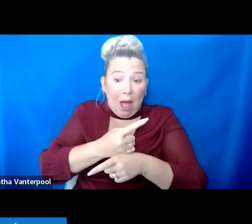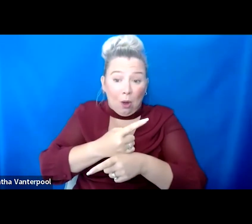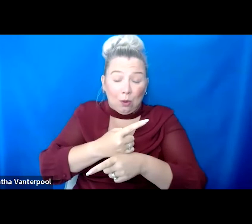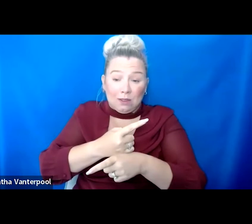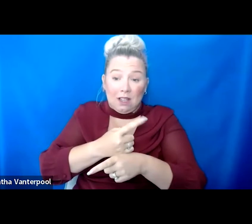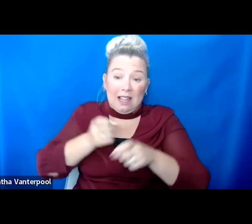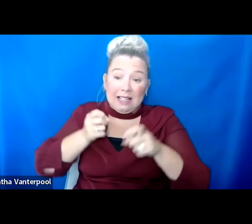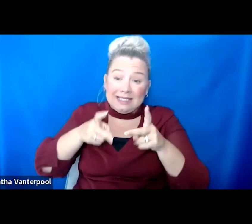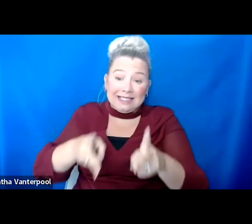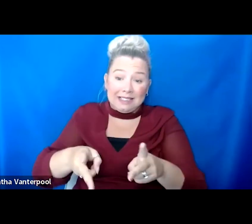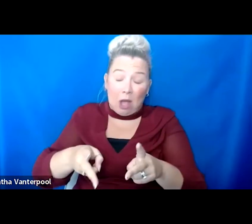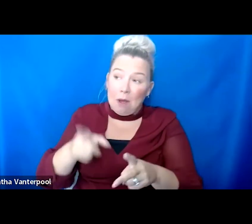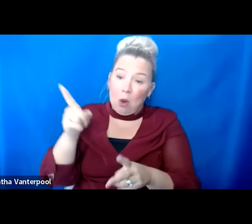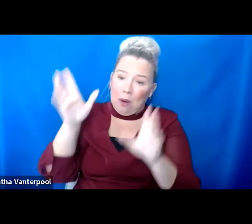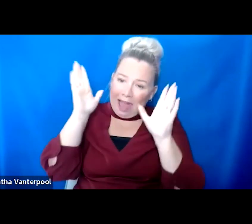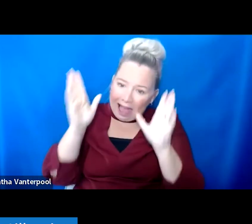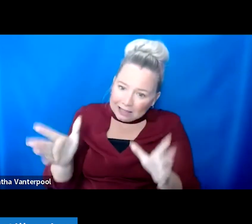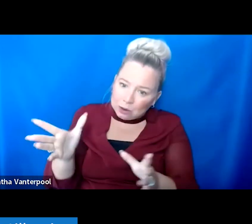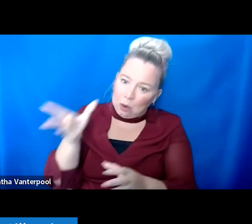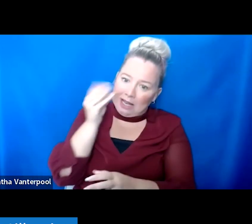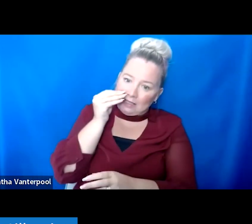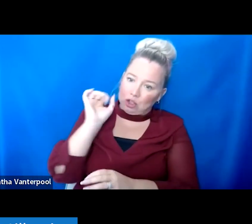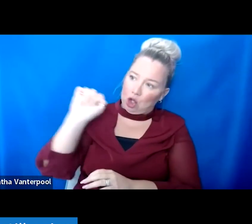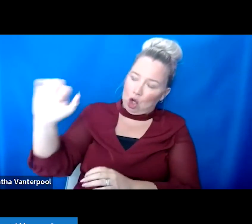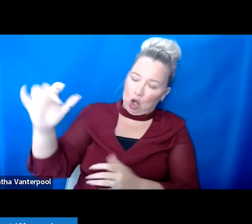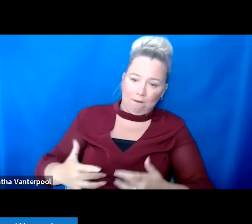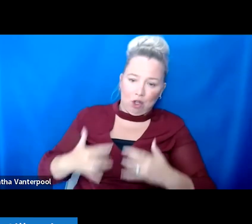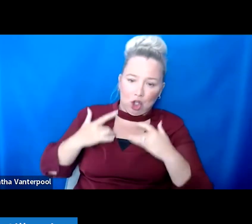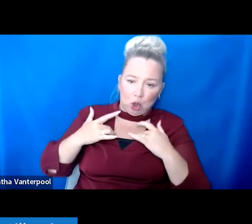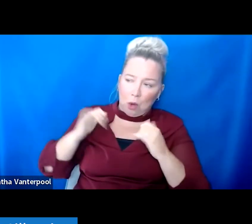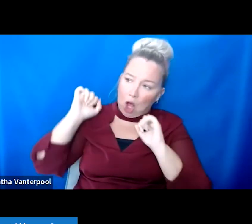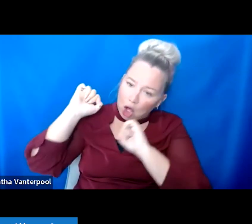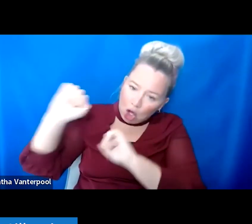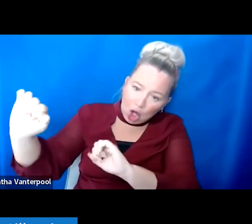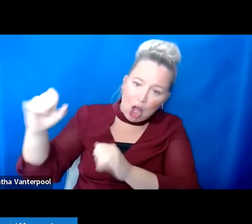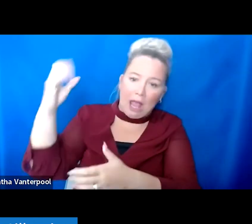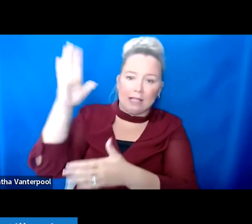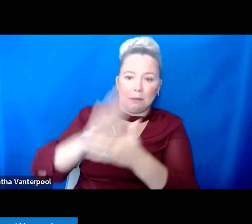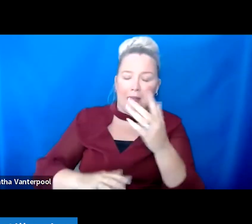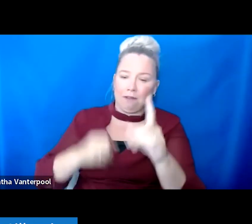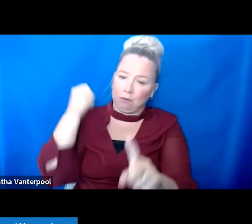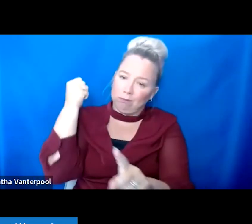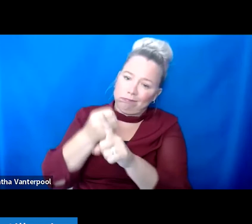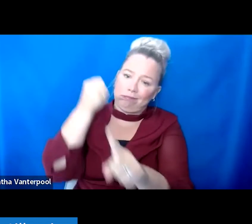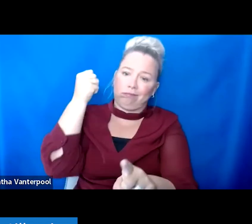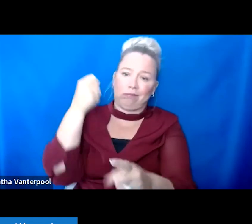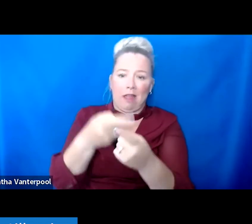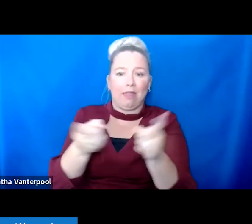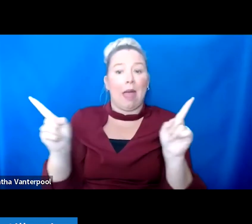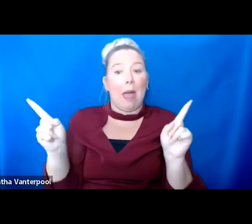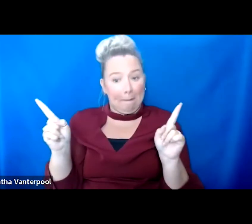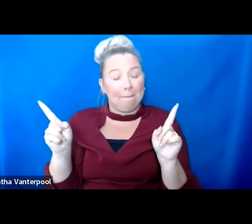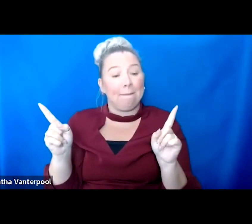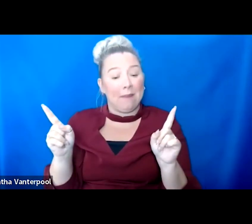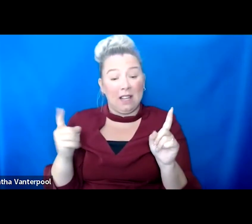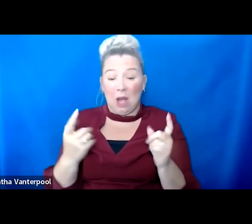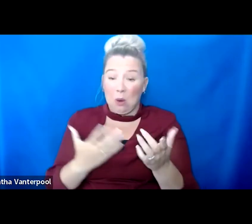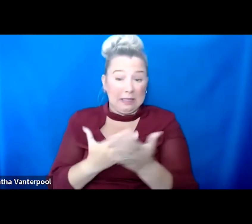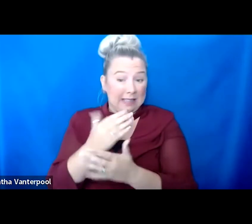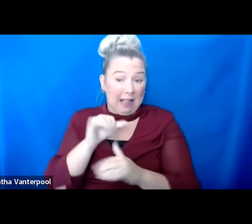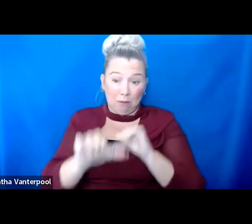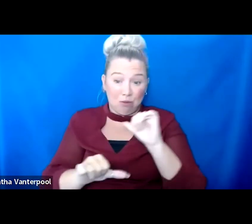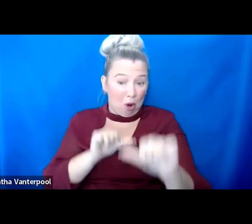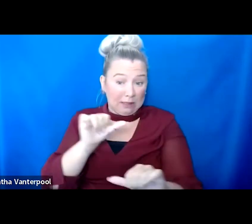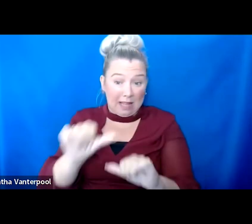listen to her, and it was really powerful. So yeah, that's really for us. We're still going through the process now for